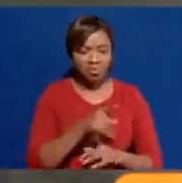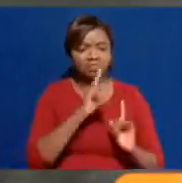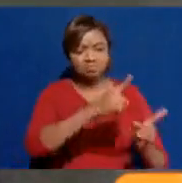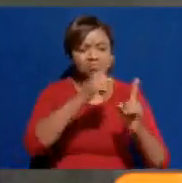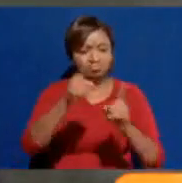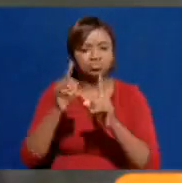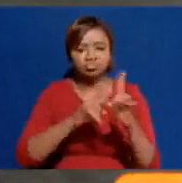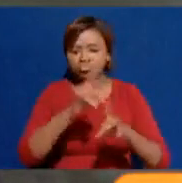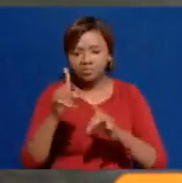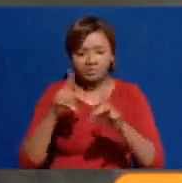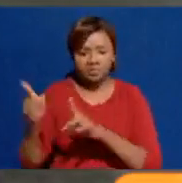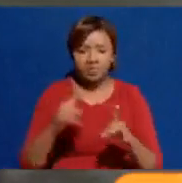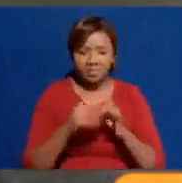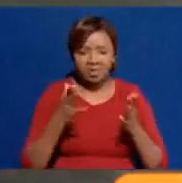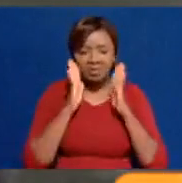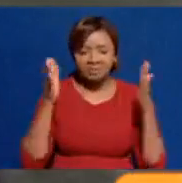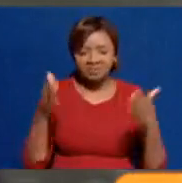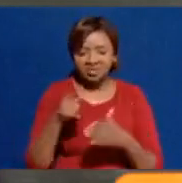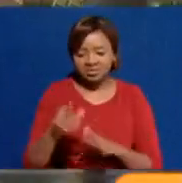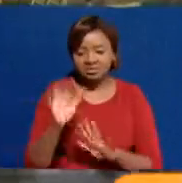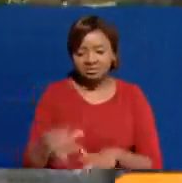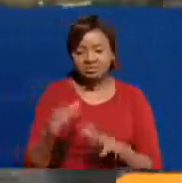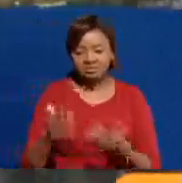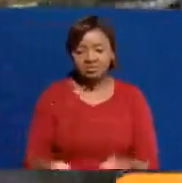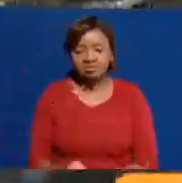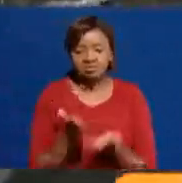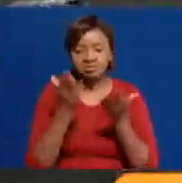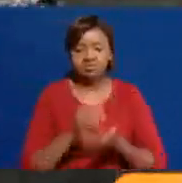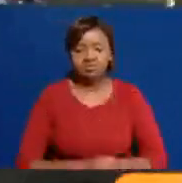slowly turning to farming as a way of life.